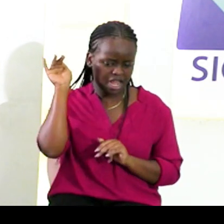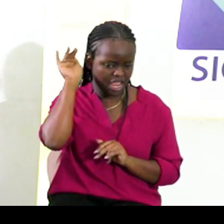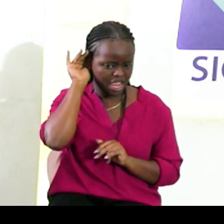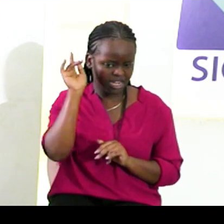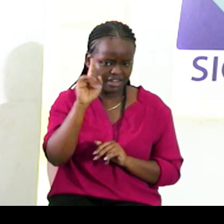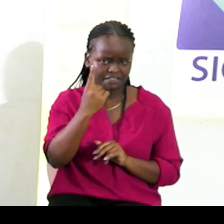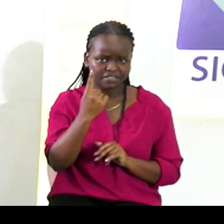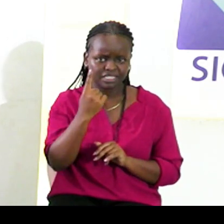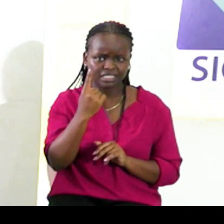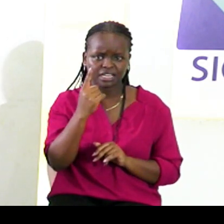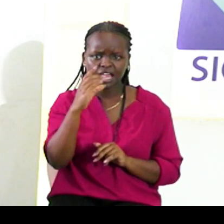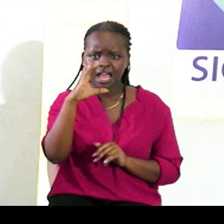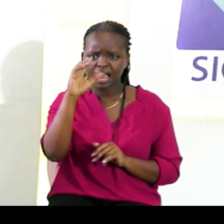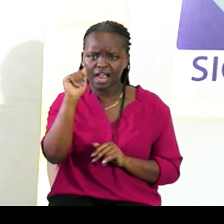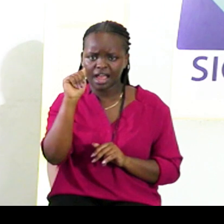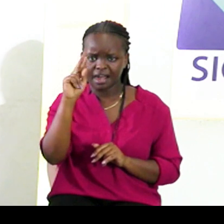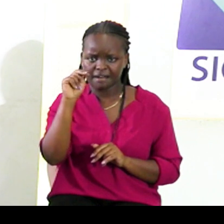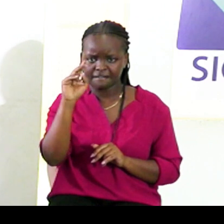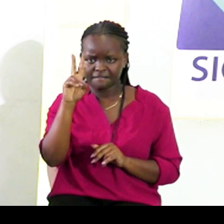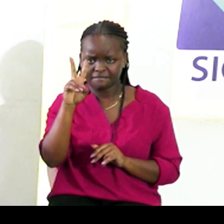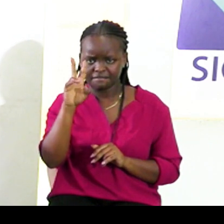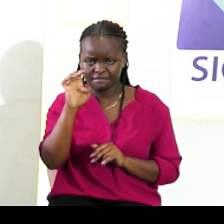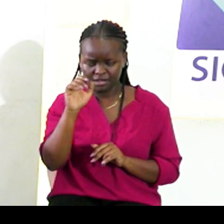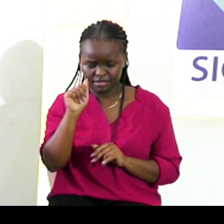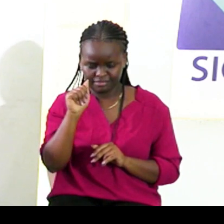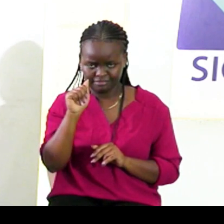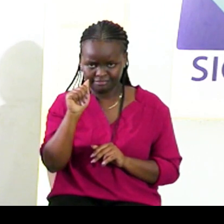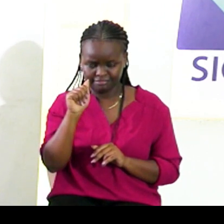this Canva for their first time.